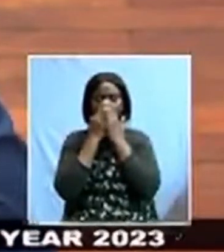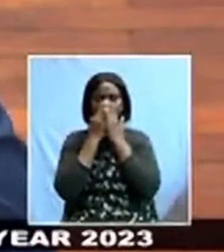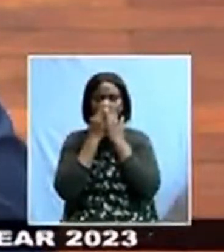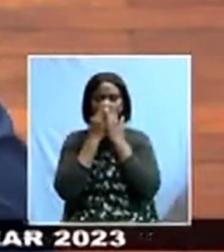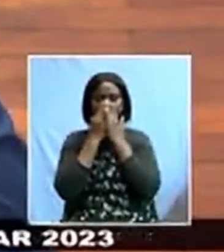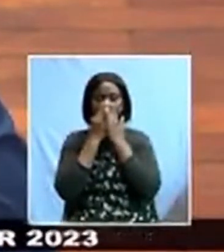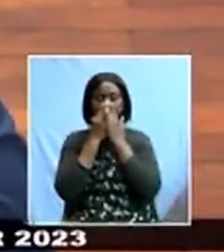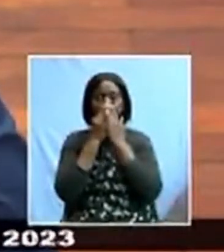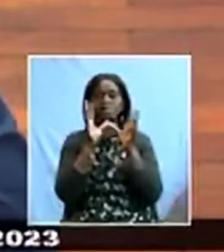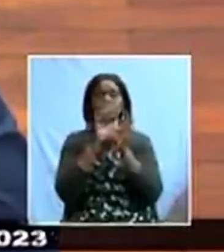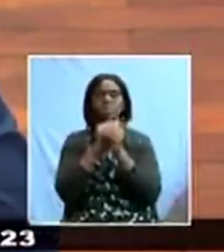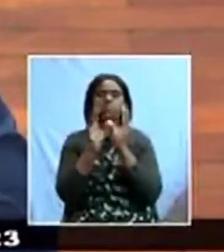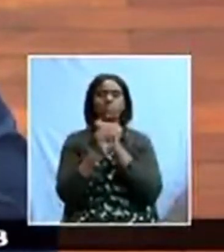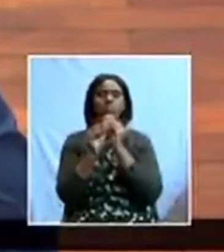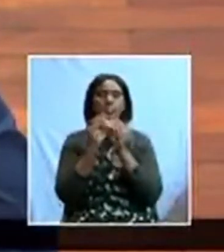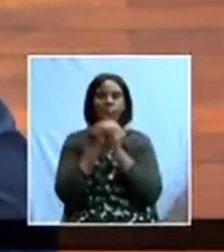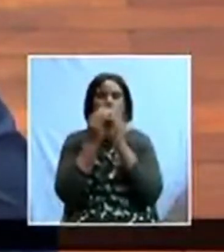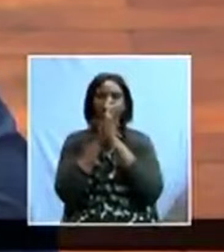ask you,